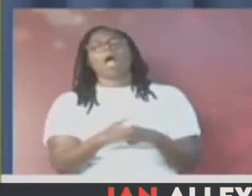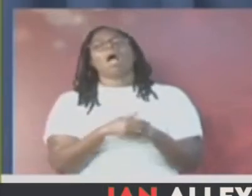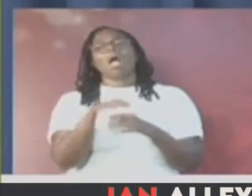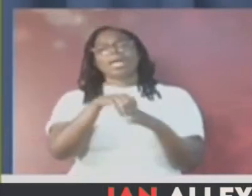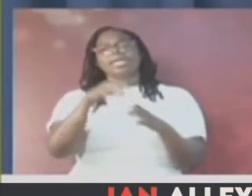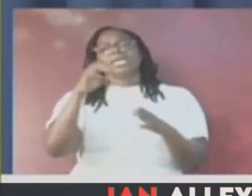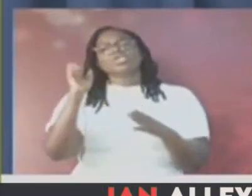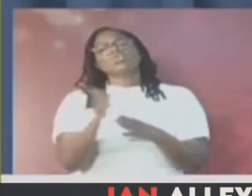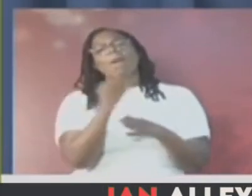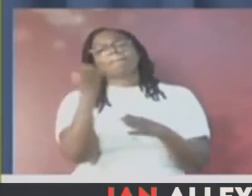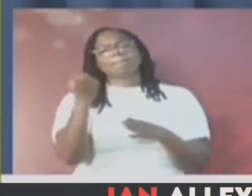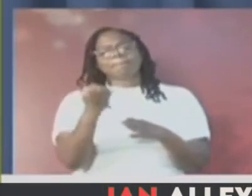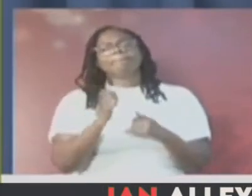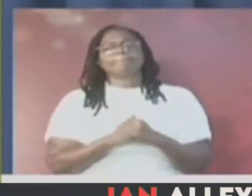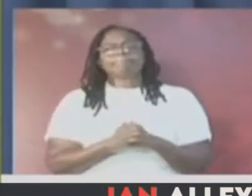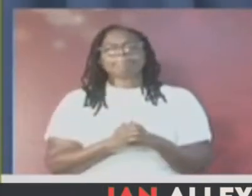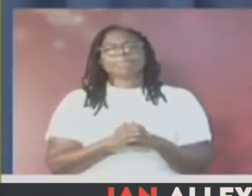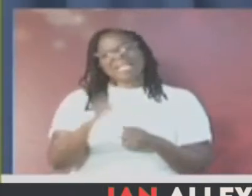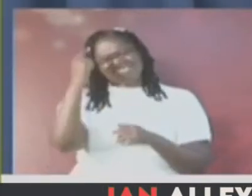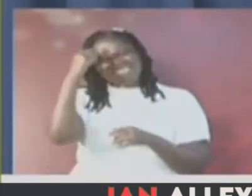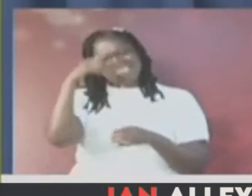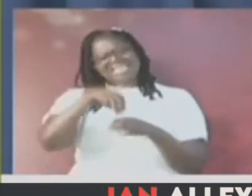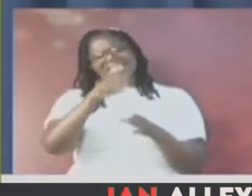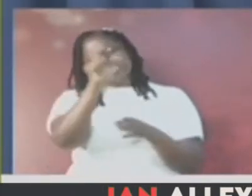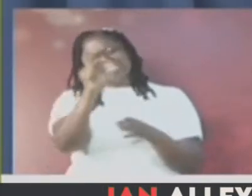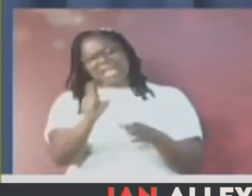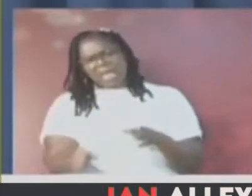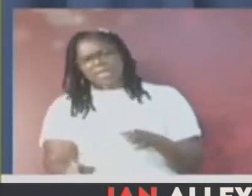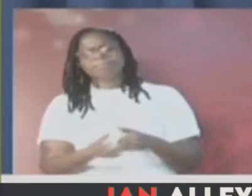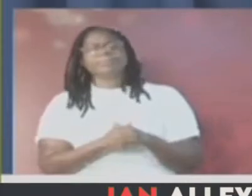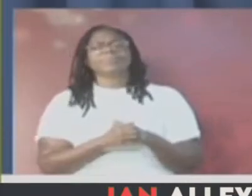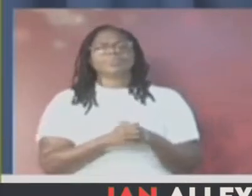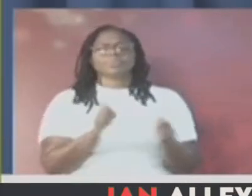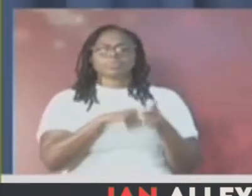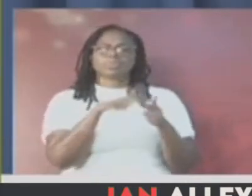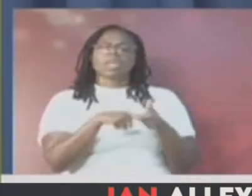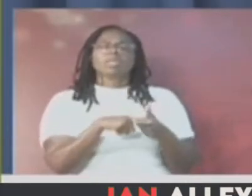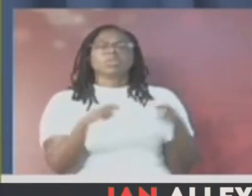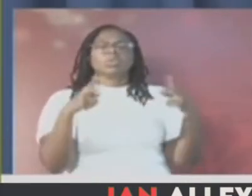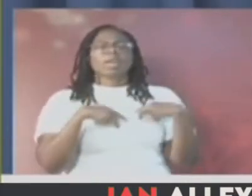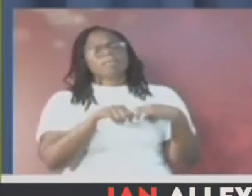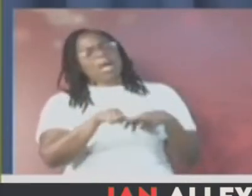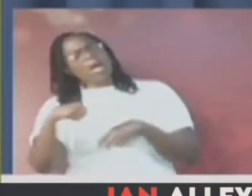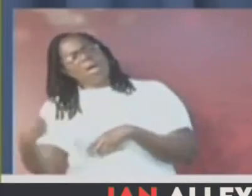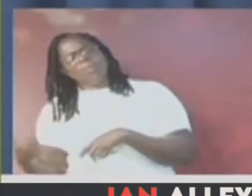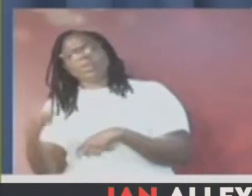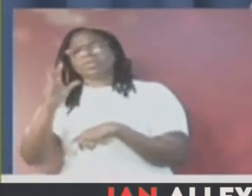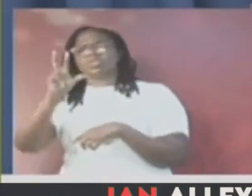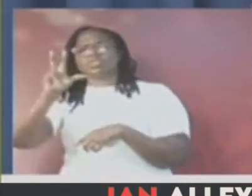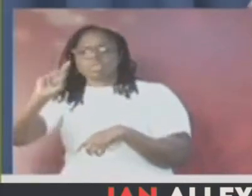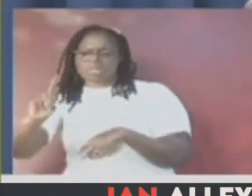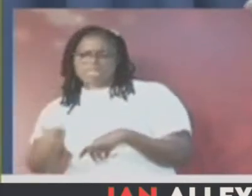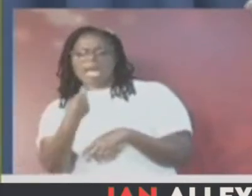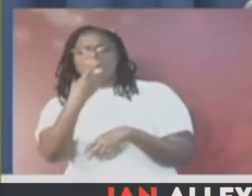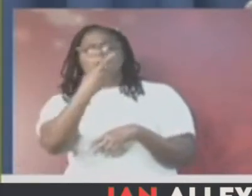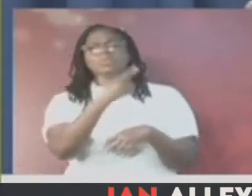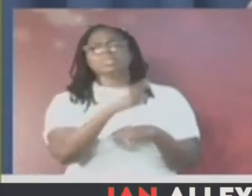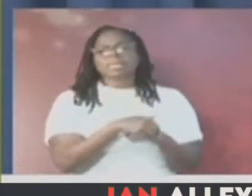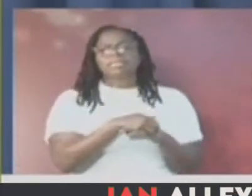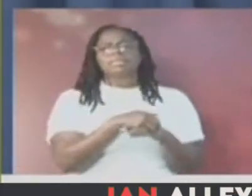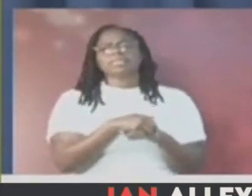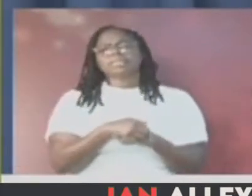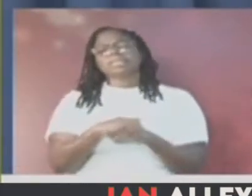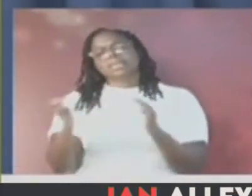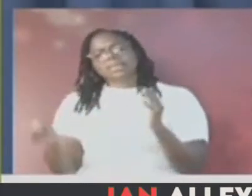it's a plant in Italy. Then we have another 33,000 to make up the